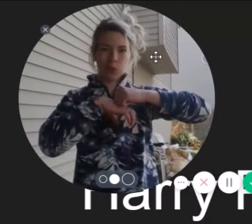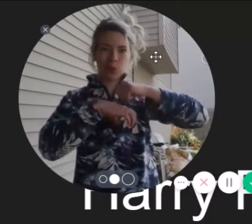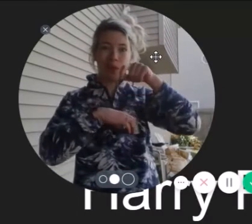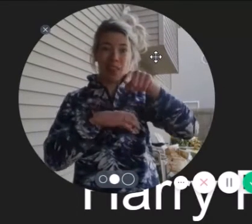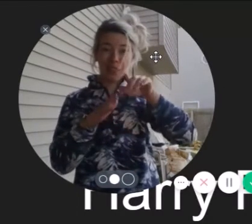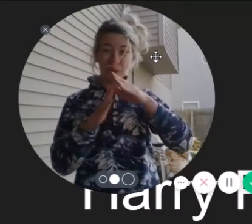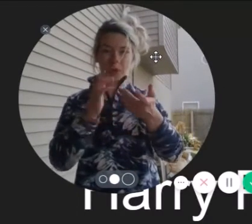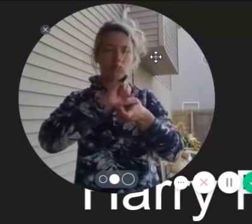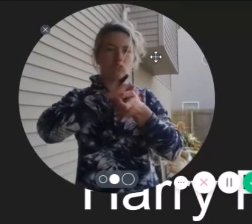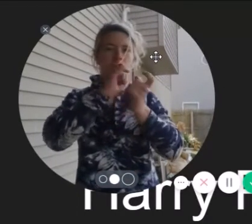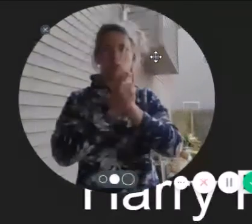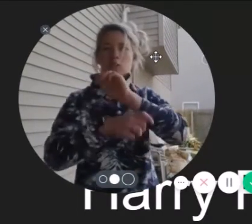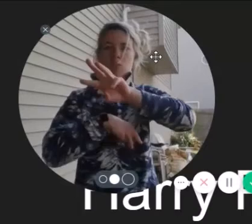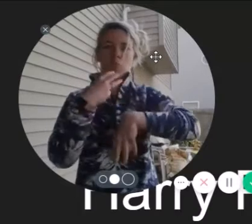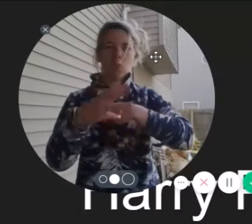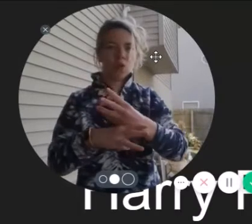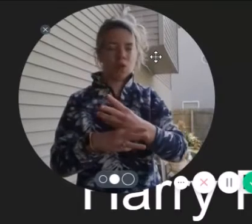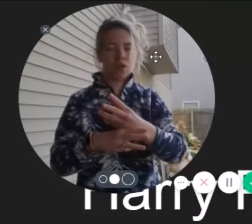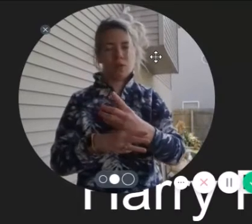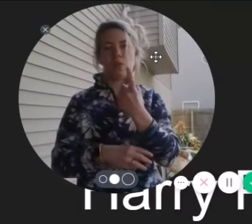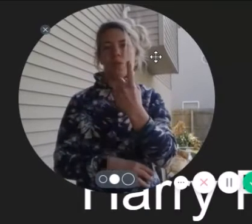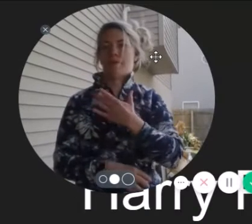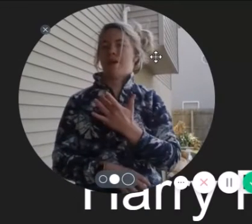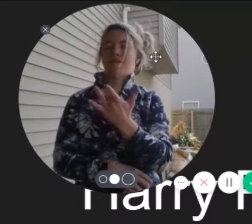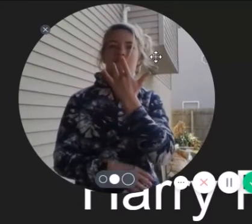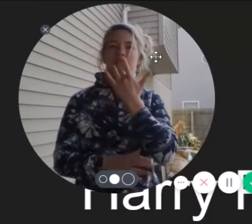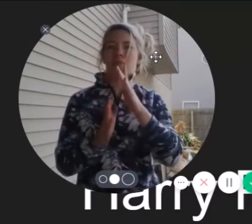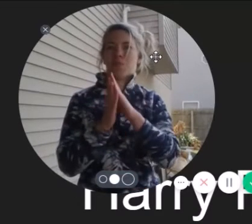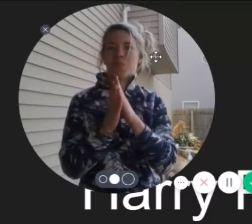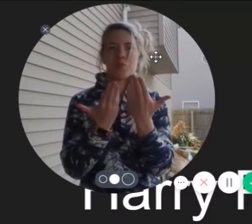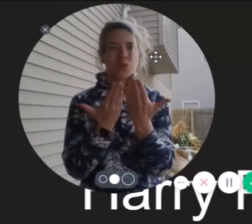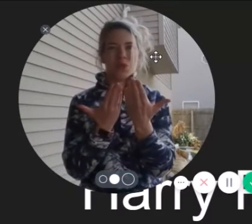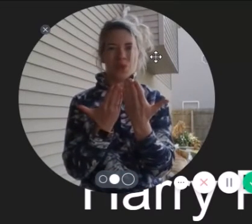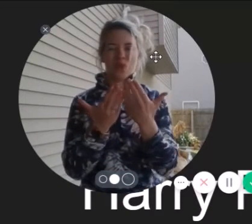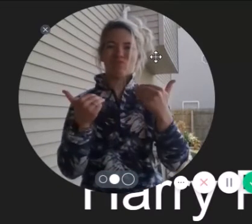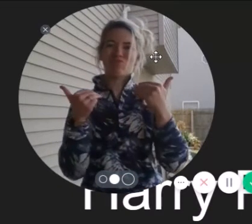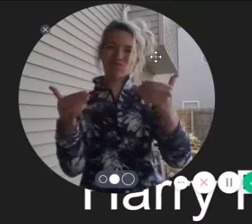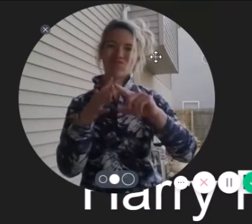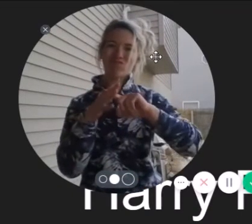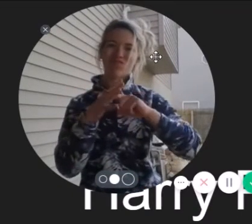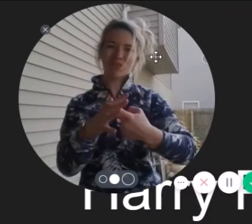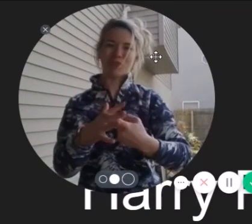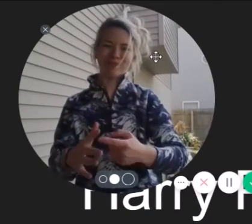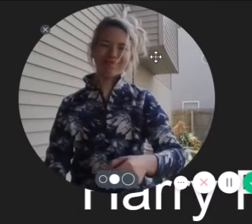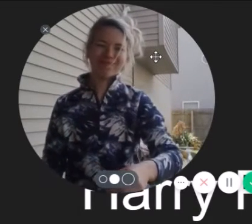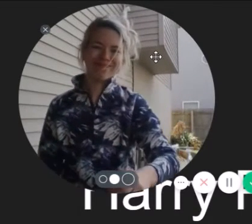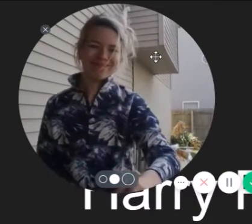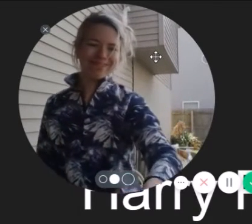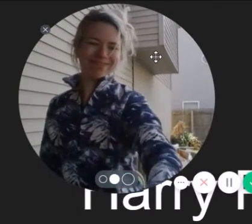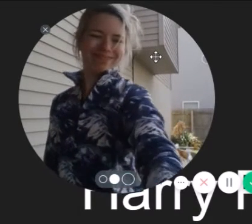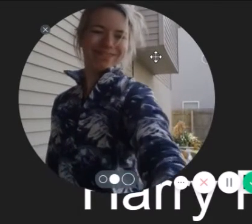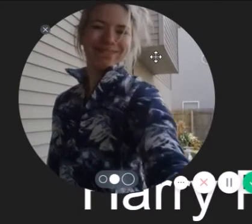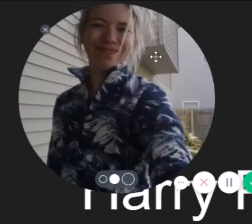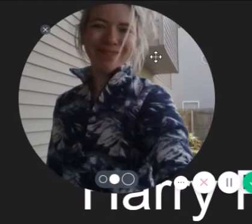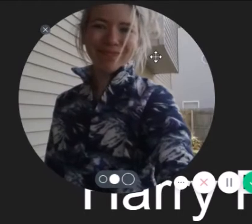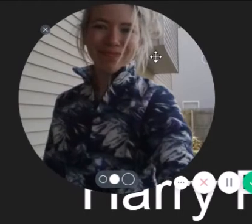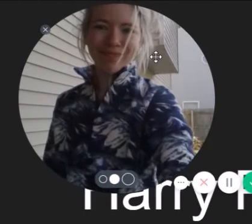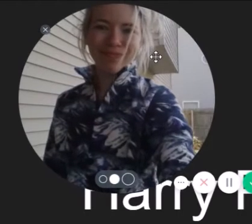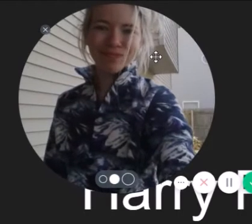and the Sorcerer's Stone. So this book changed the world, and it's one of my favorite books. So let's go ahead and